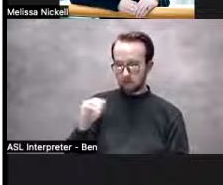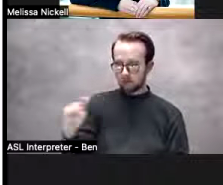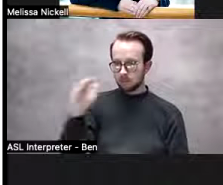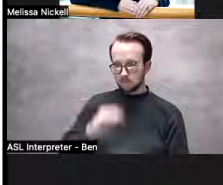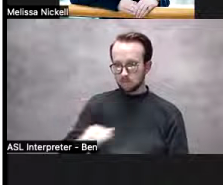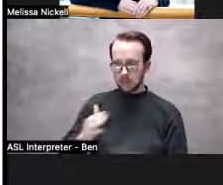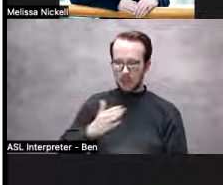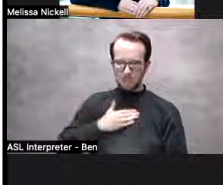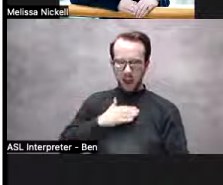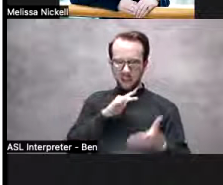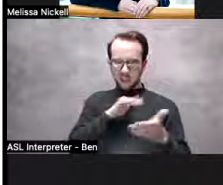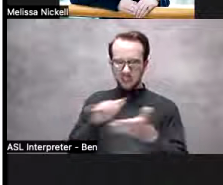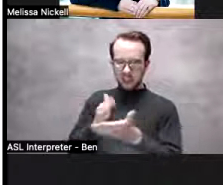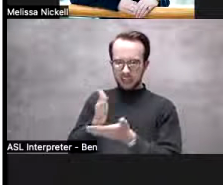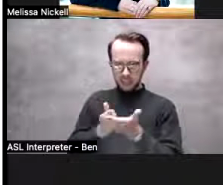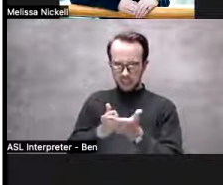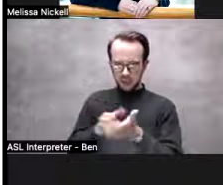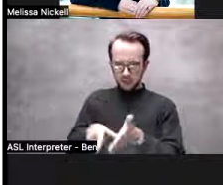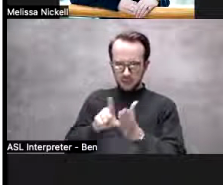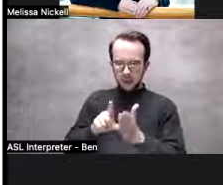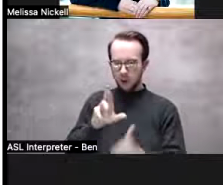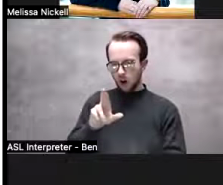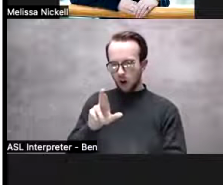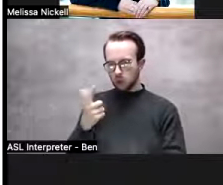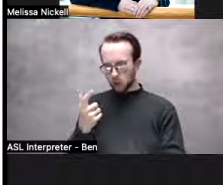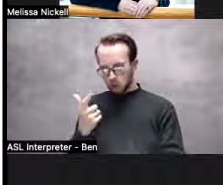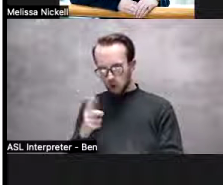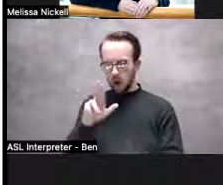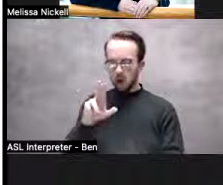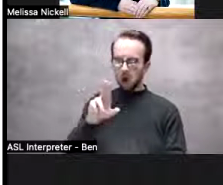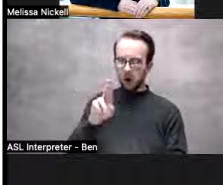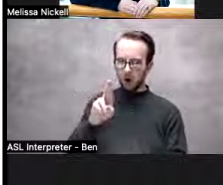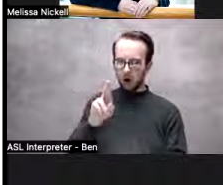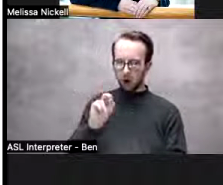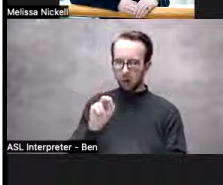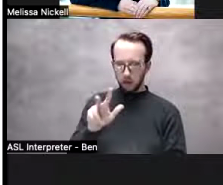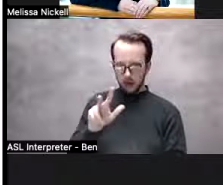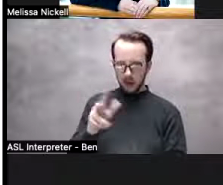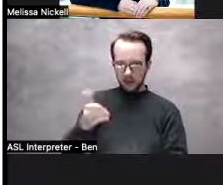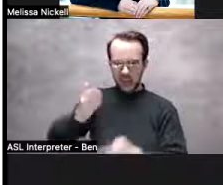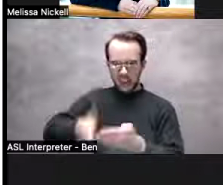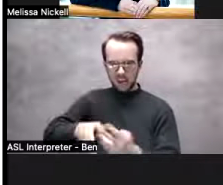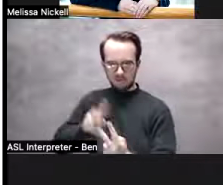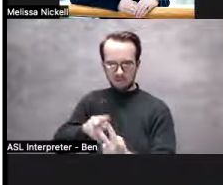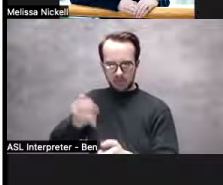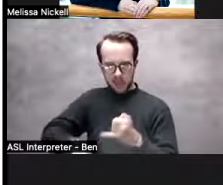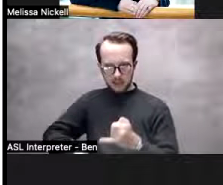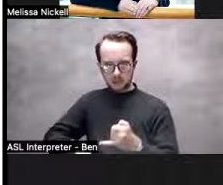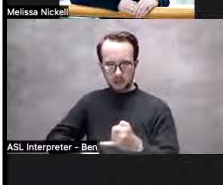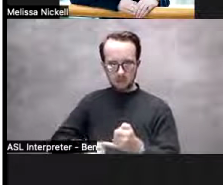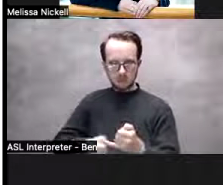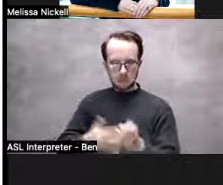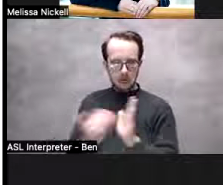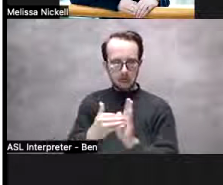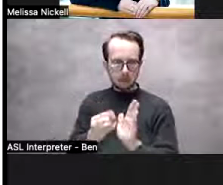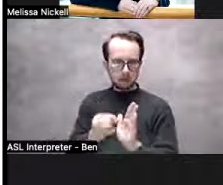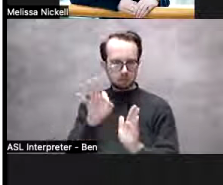we reviewed the R21s and the R03s at the end. So anyway, just wanted to touch base about that if that's